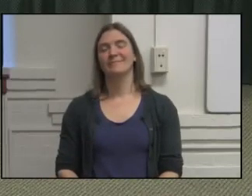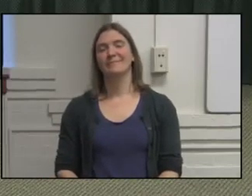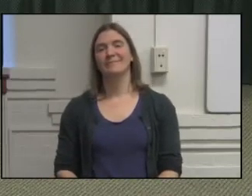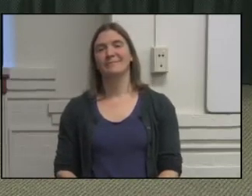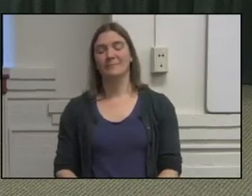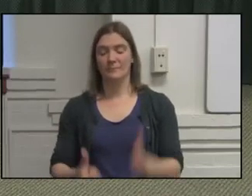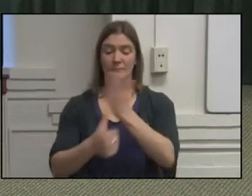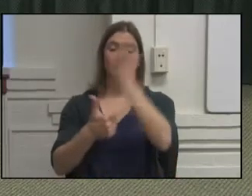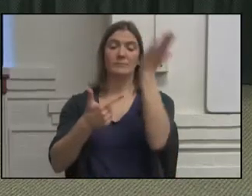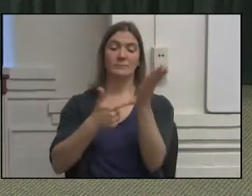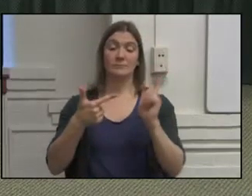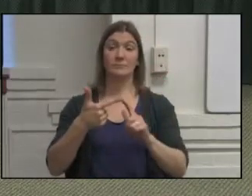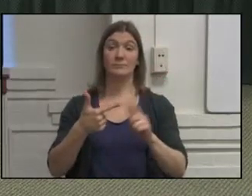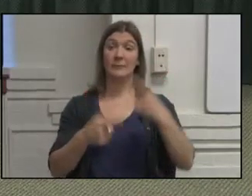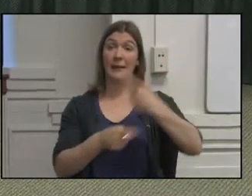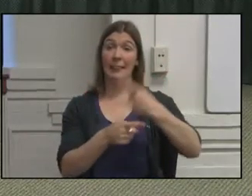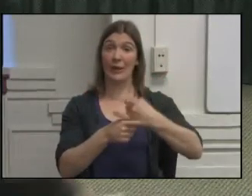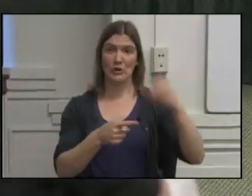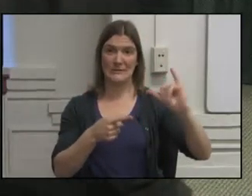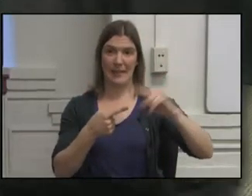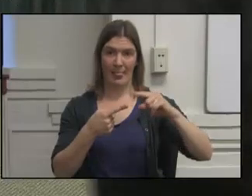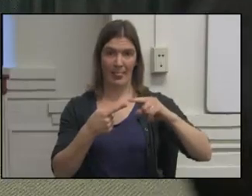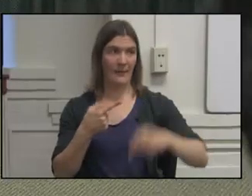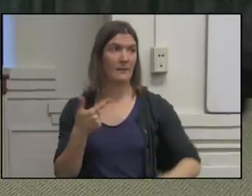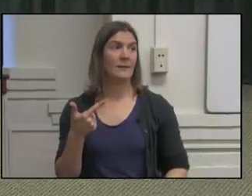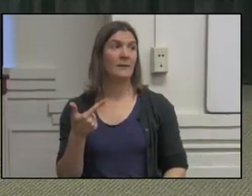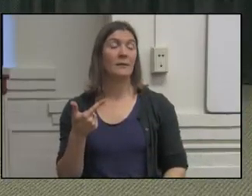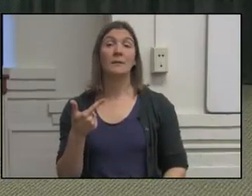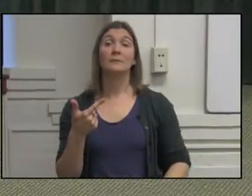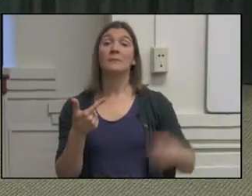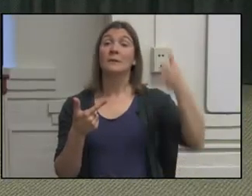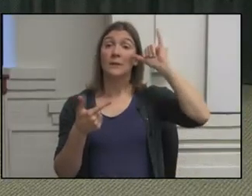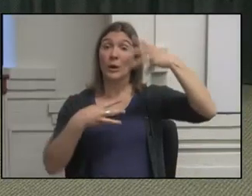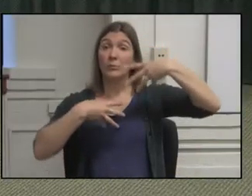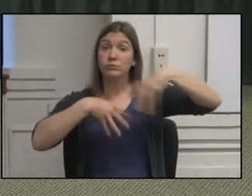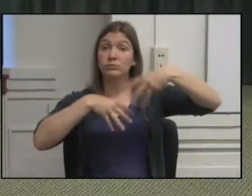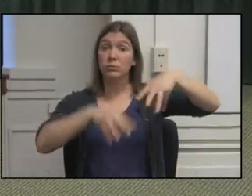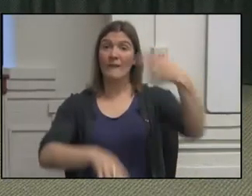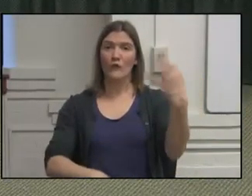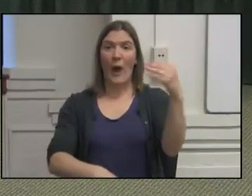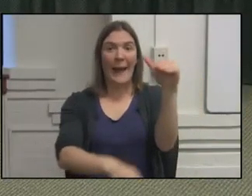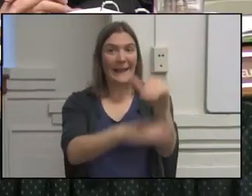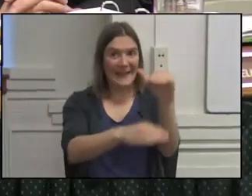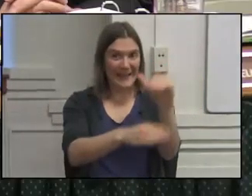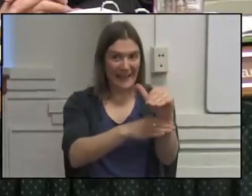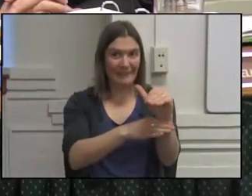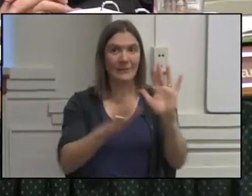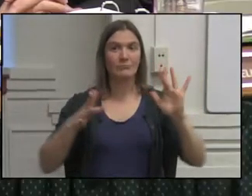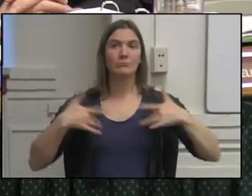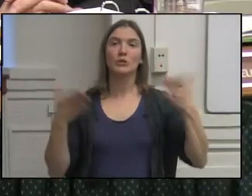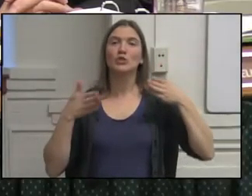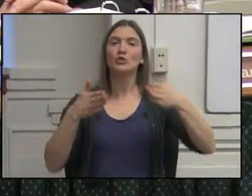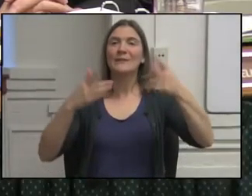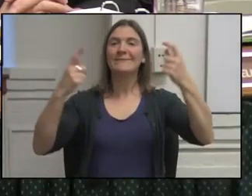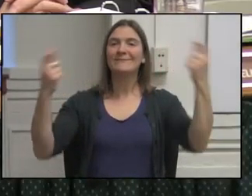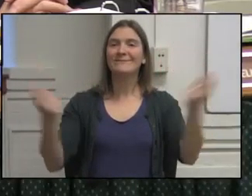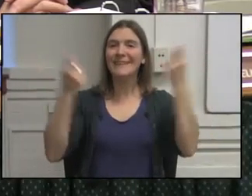Okay, our next item under liquor commissioners is the Strolling of the Heifers Friday evening street